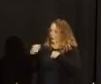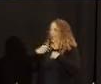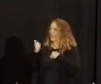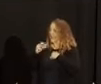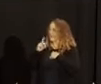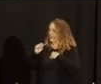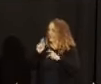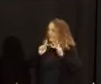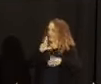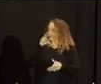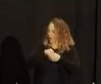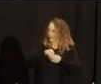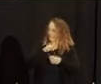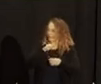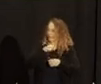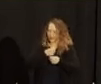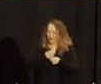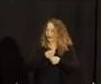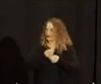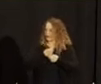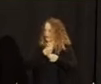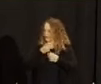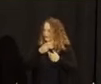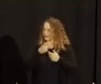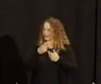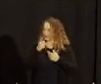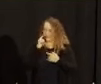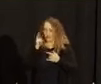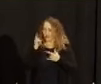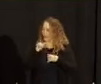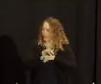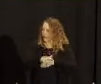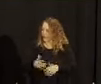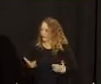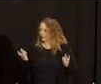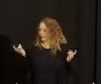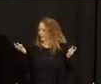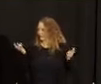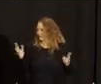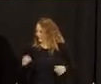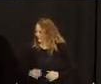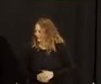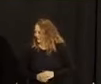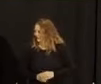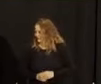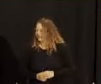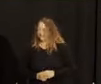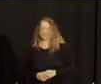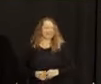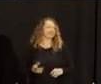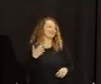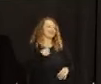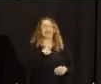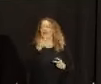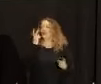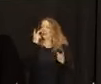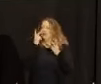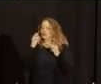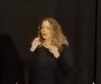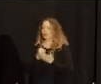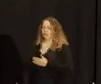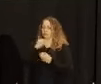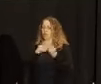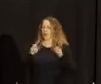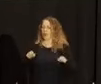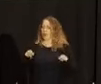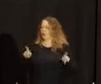people involved in the crafting of Across the Spider-Verse. And so as we see more opportunities like this, it's